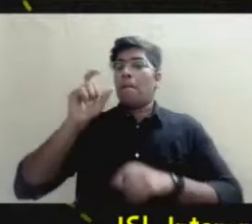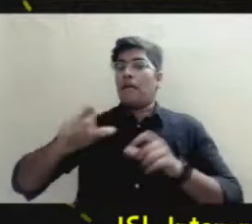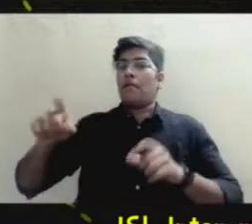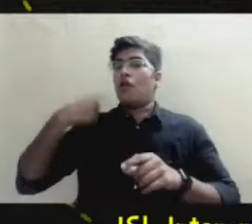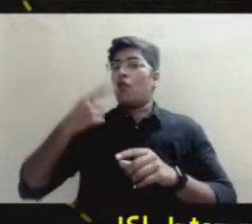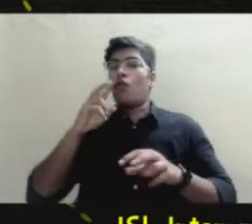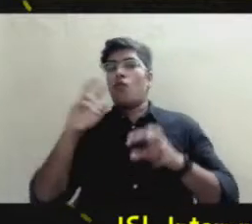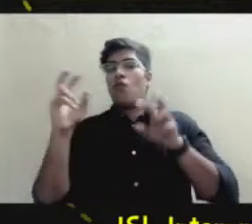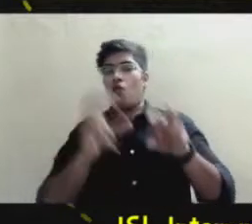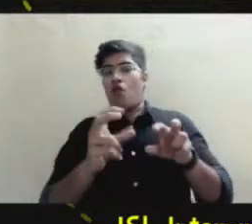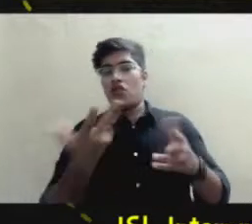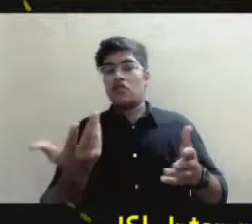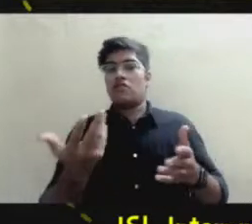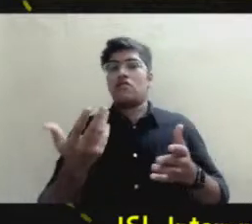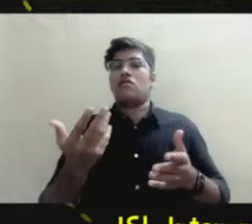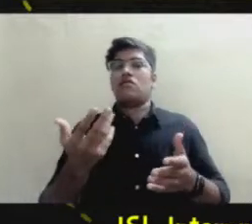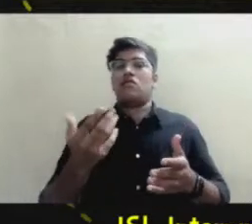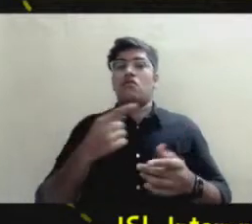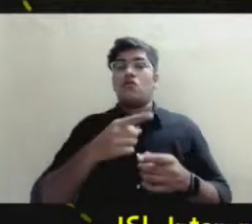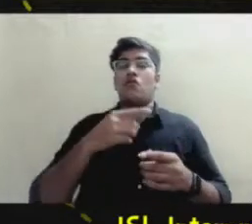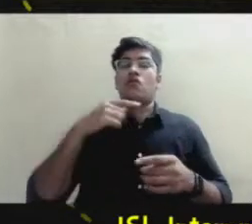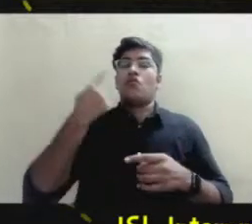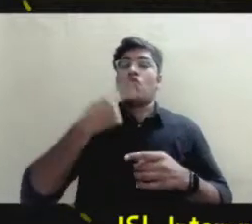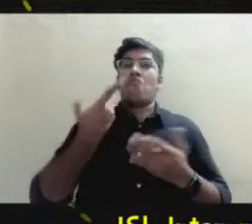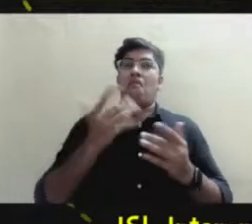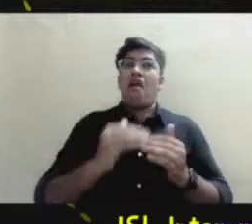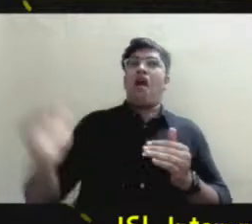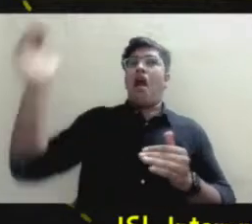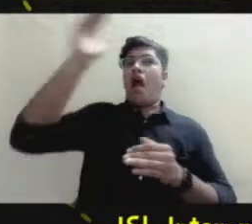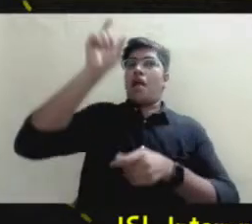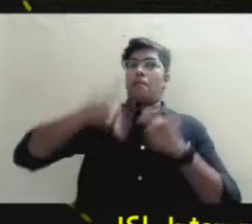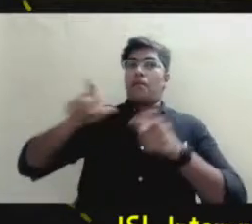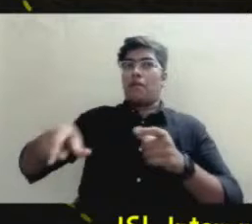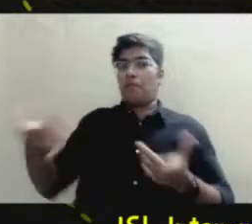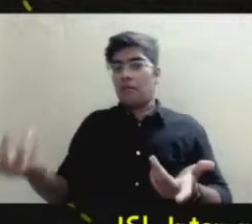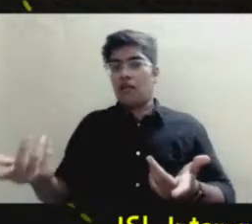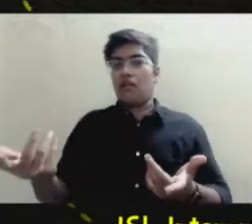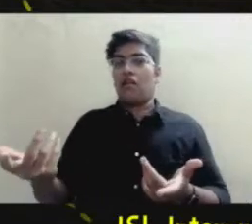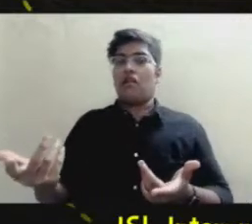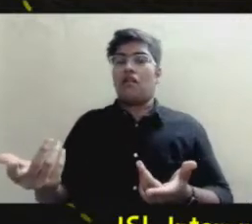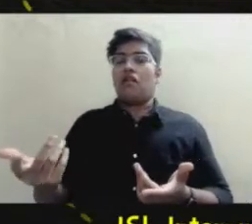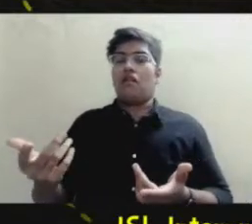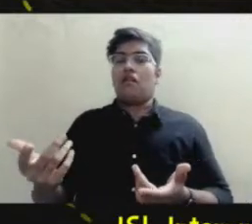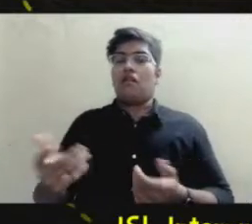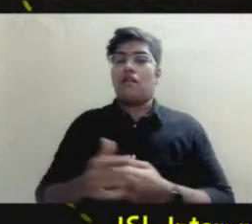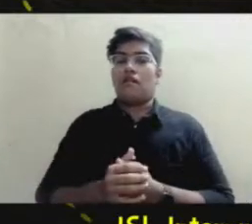who were from an elite ruling class or from the landed gentry later on.